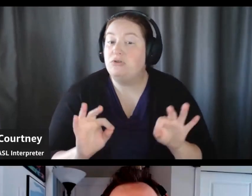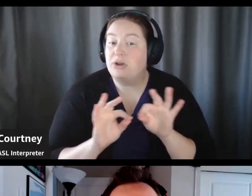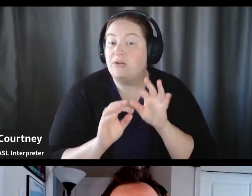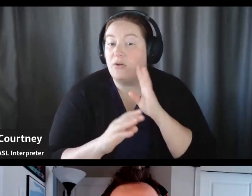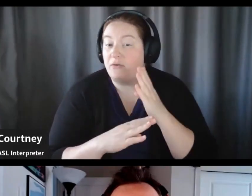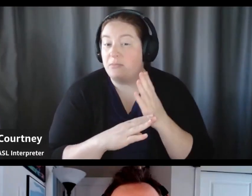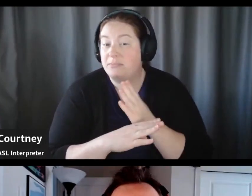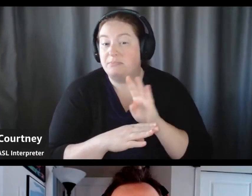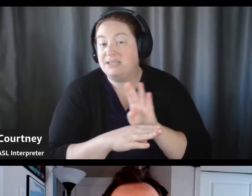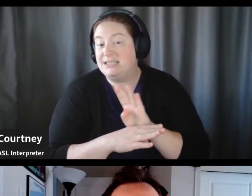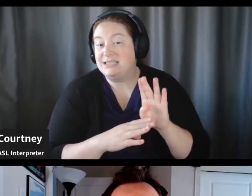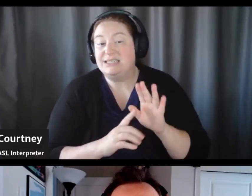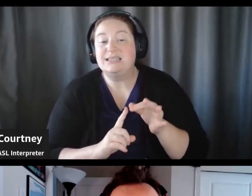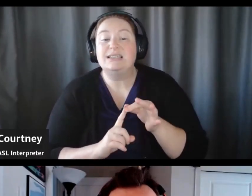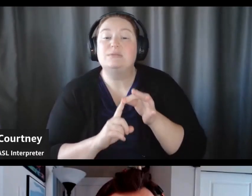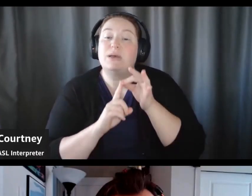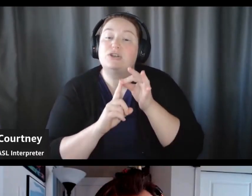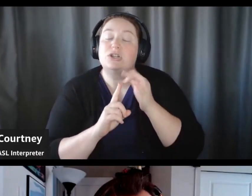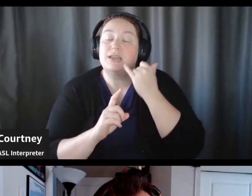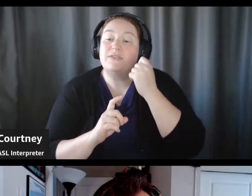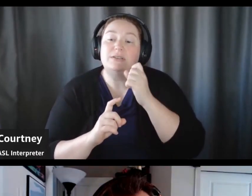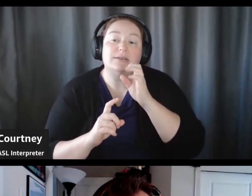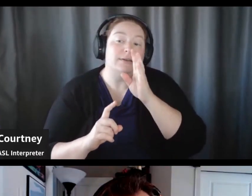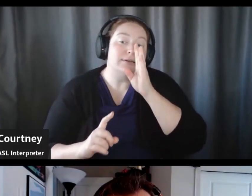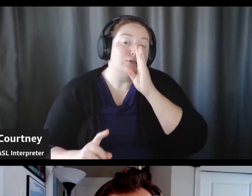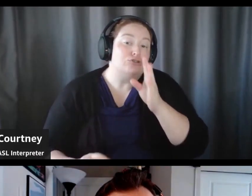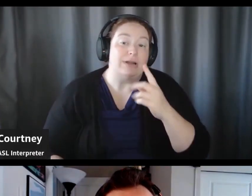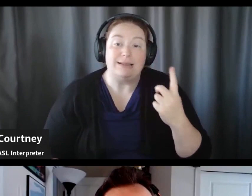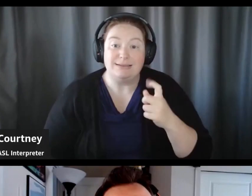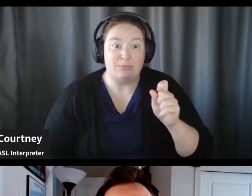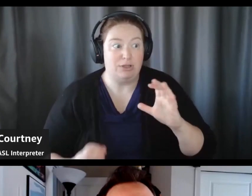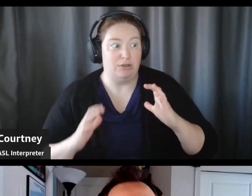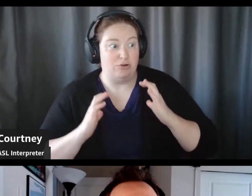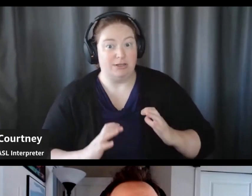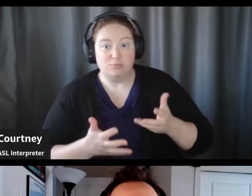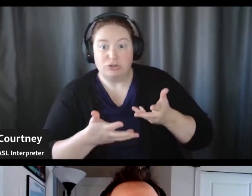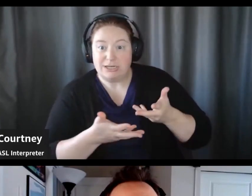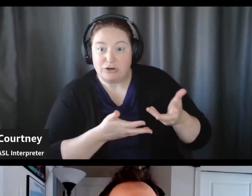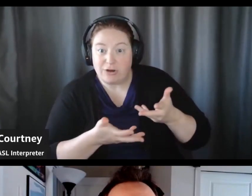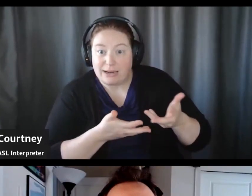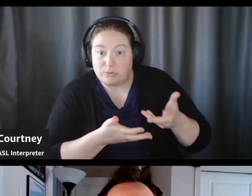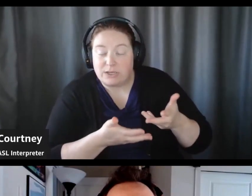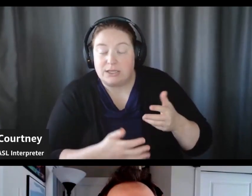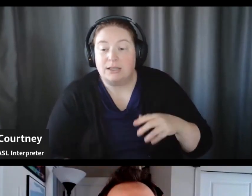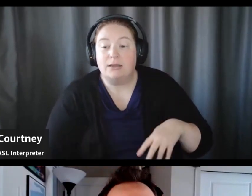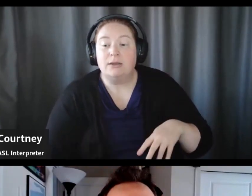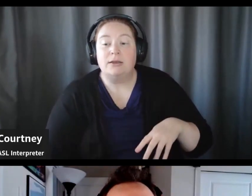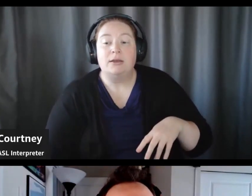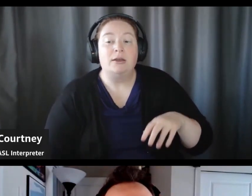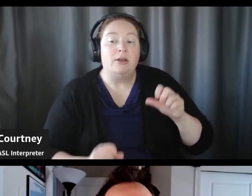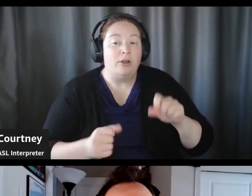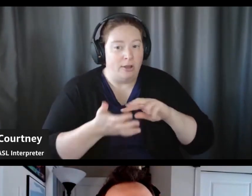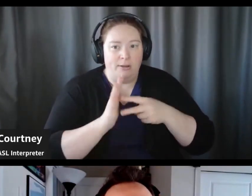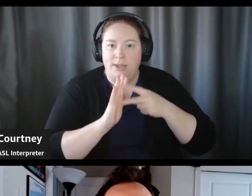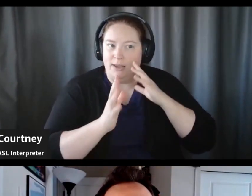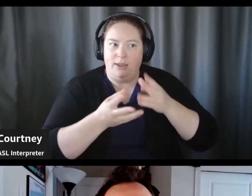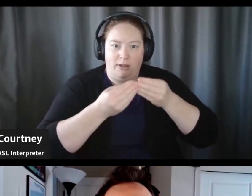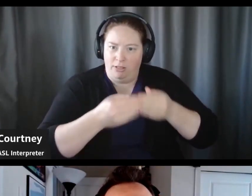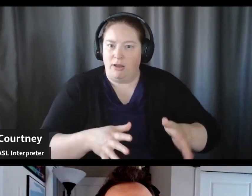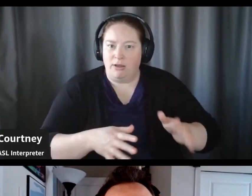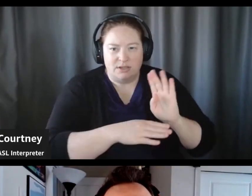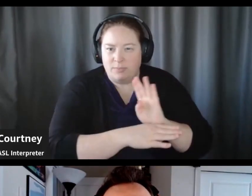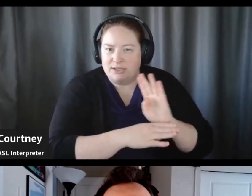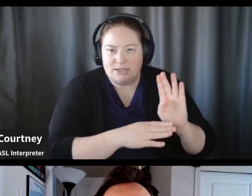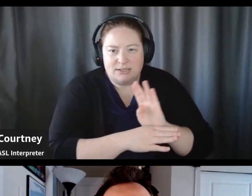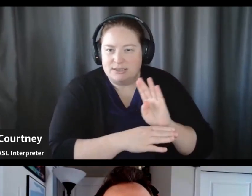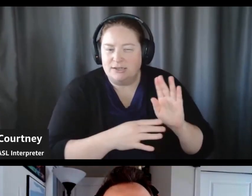especially, let's say, for example, if it is directly something that your customers interact with, it could mean loss of business, right? And you don't want to be in